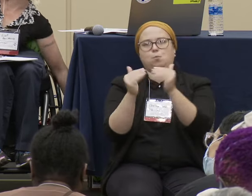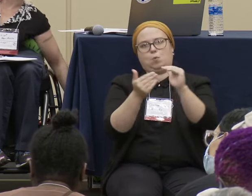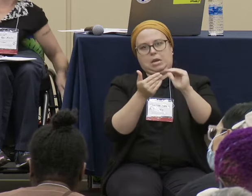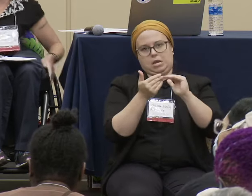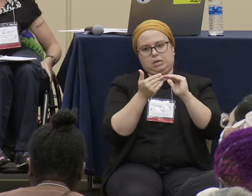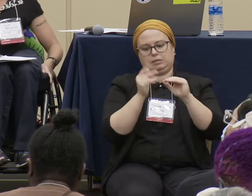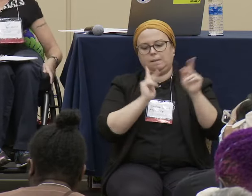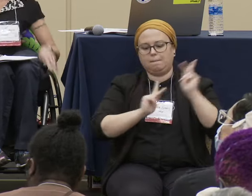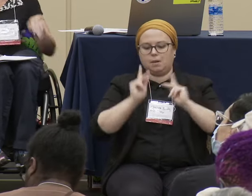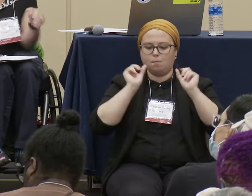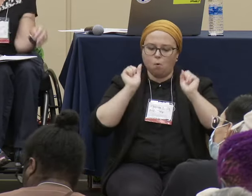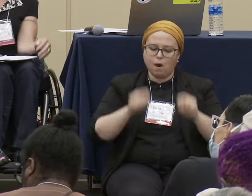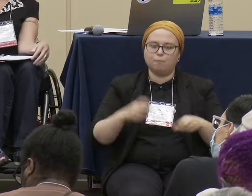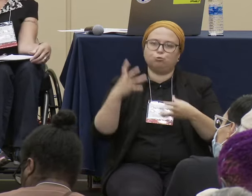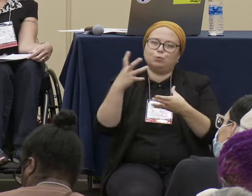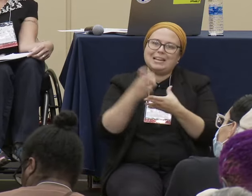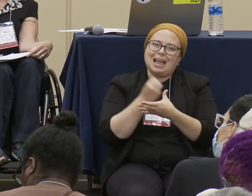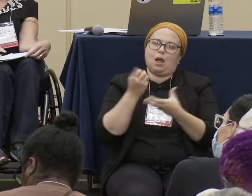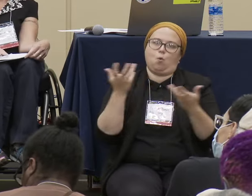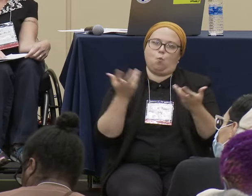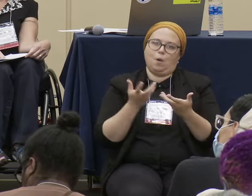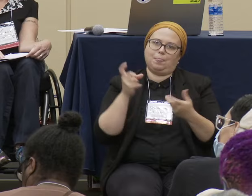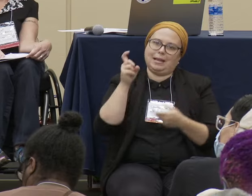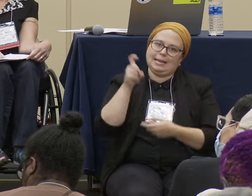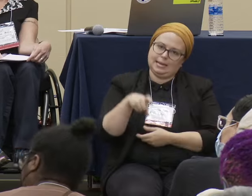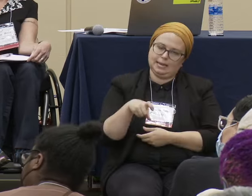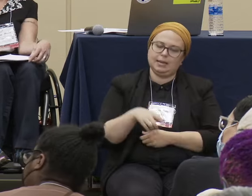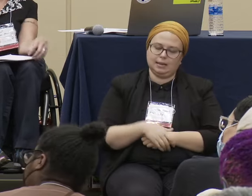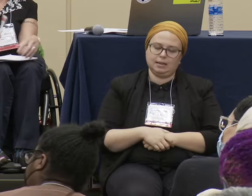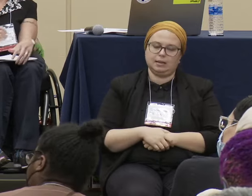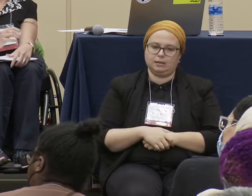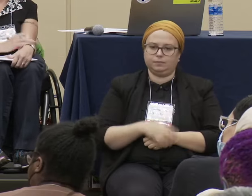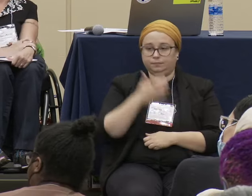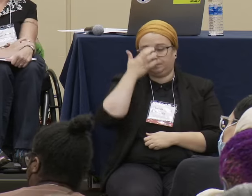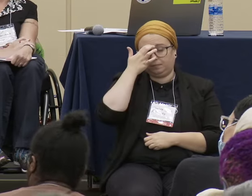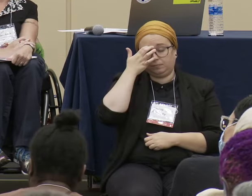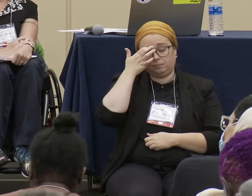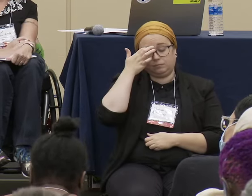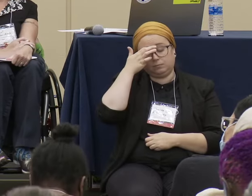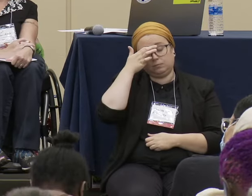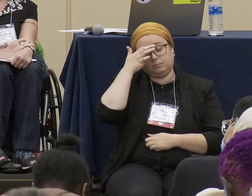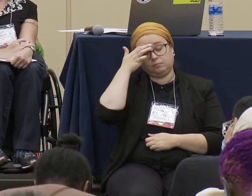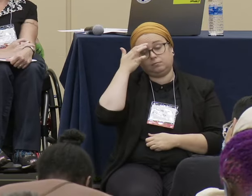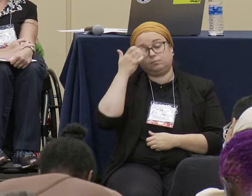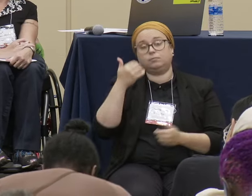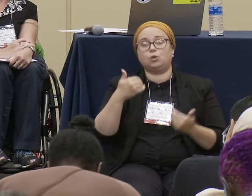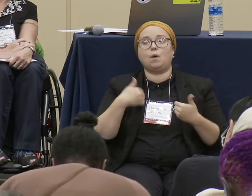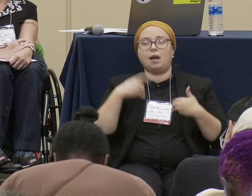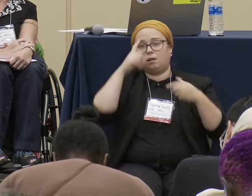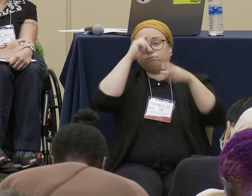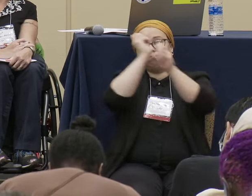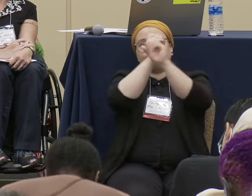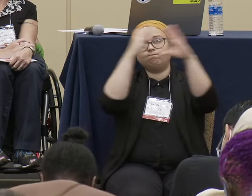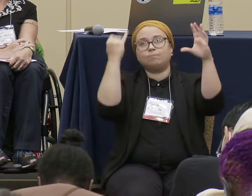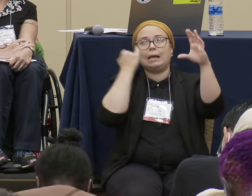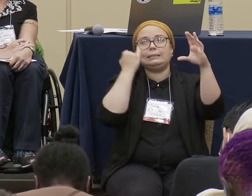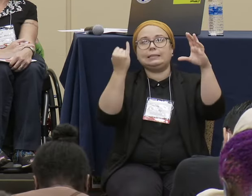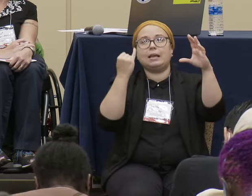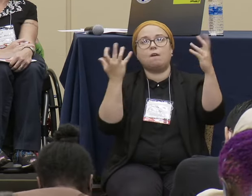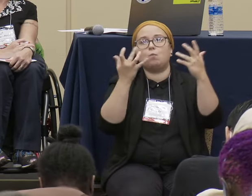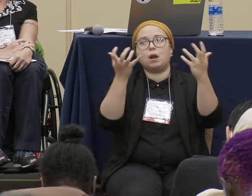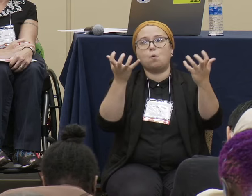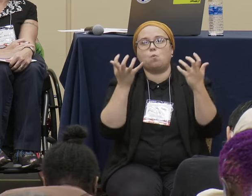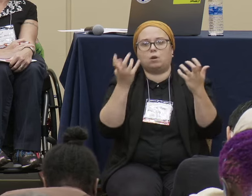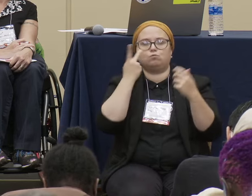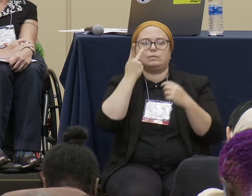get whatever they need. You know, so I have a, you know, a picture of what I want to see,